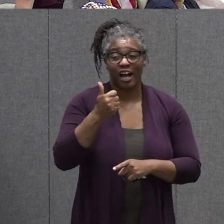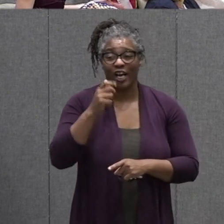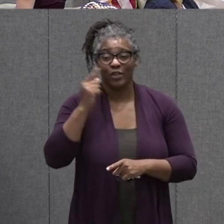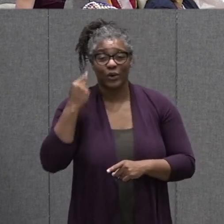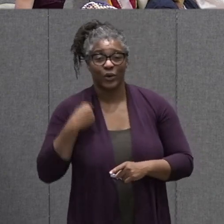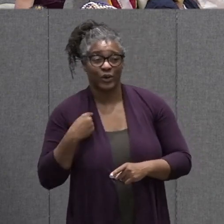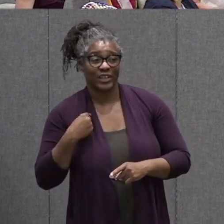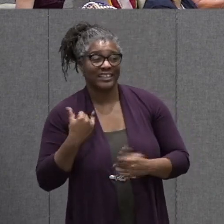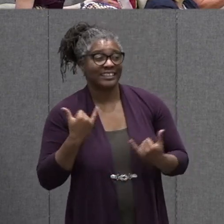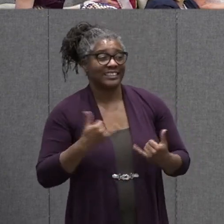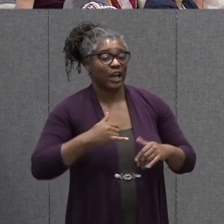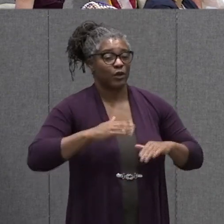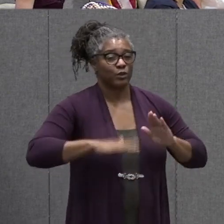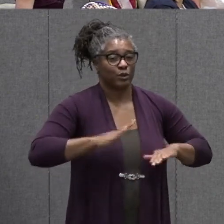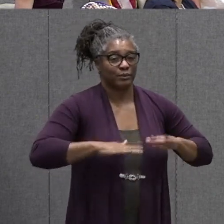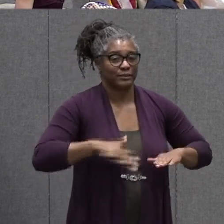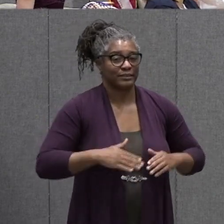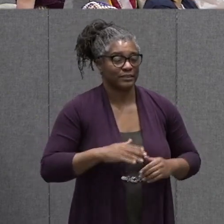on, drums.